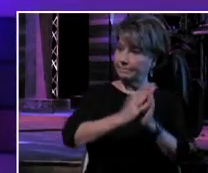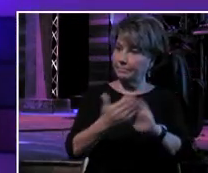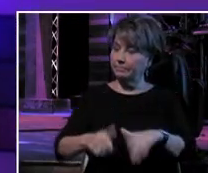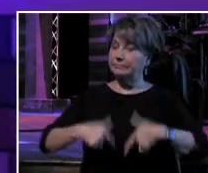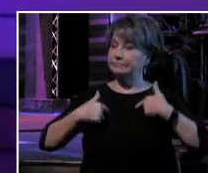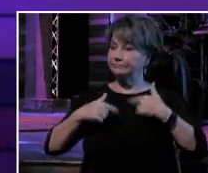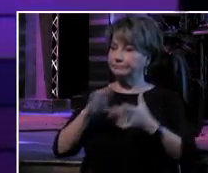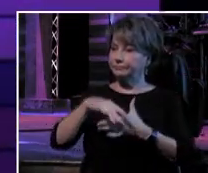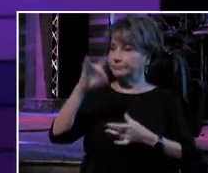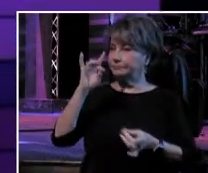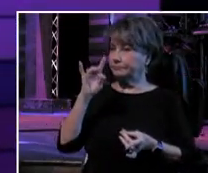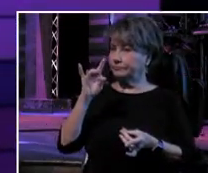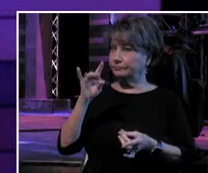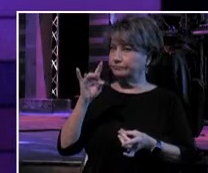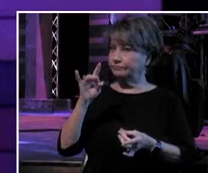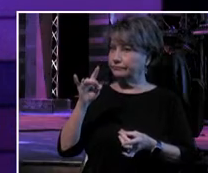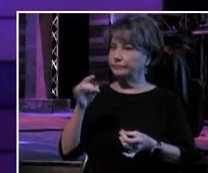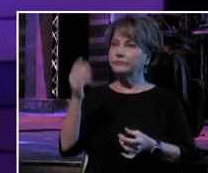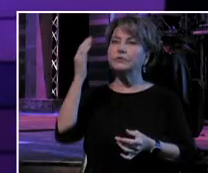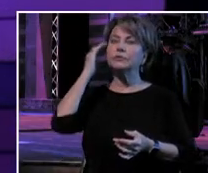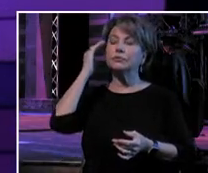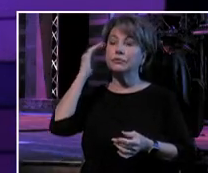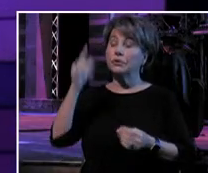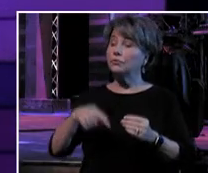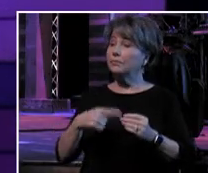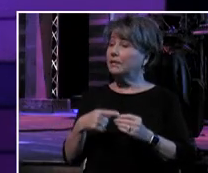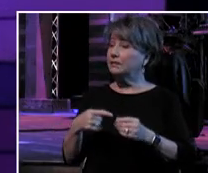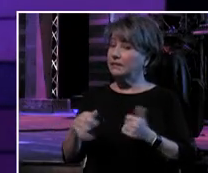we move on. Have you come to terms with death?